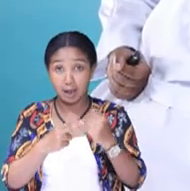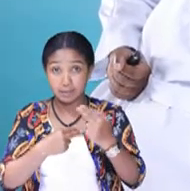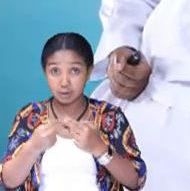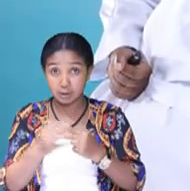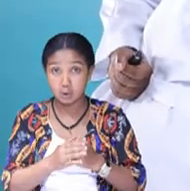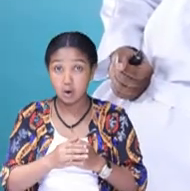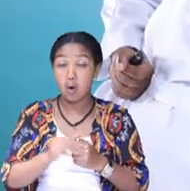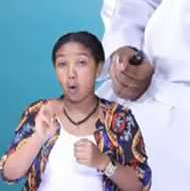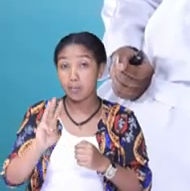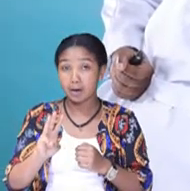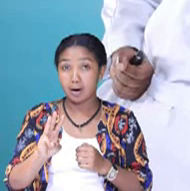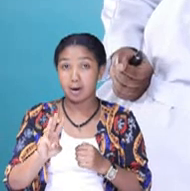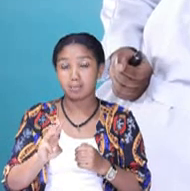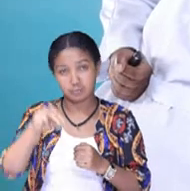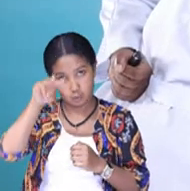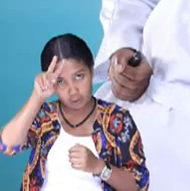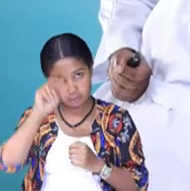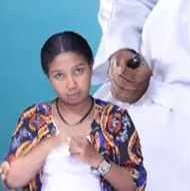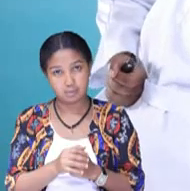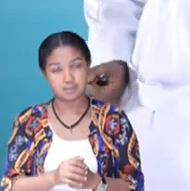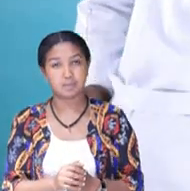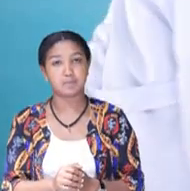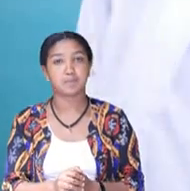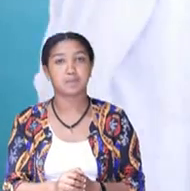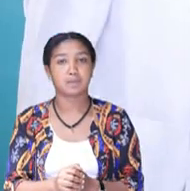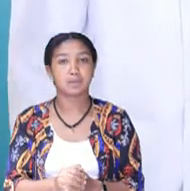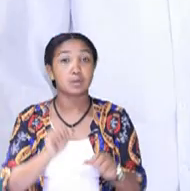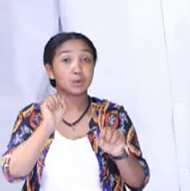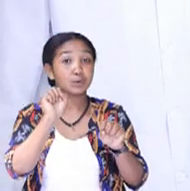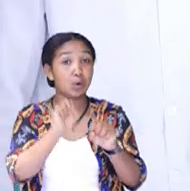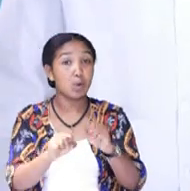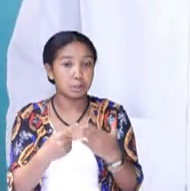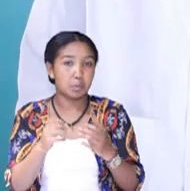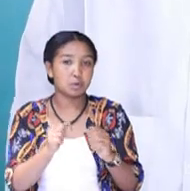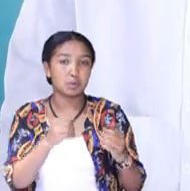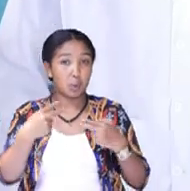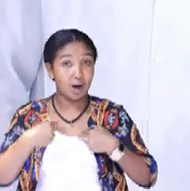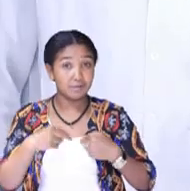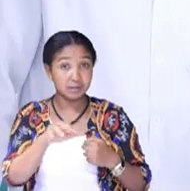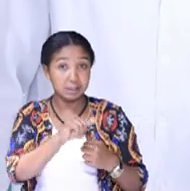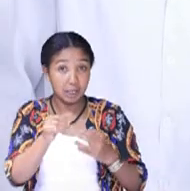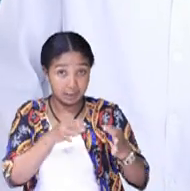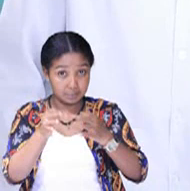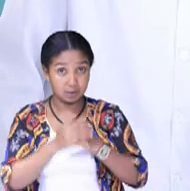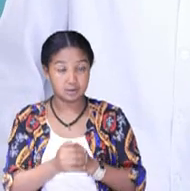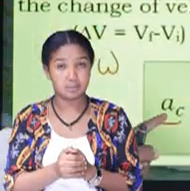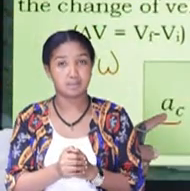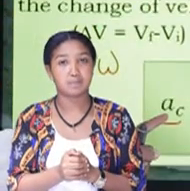times omega squared. Omega squared. So it's possible to have such an